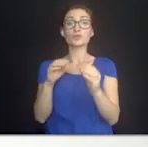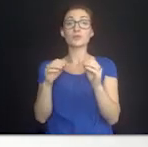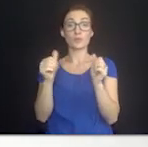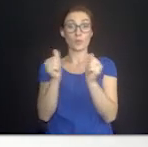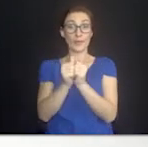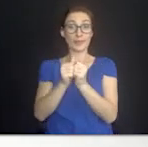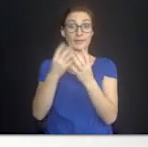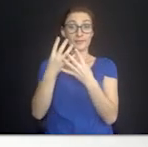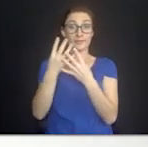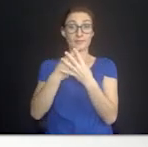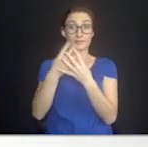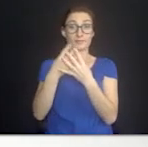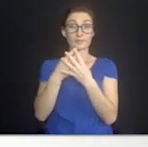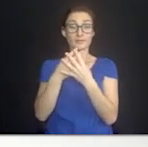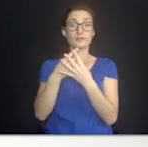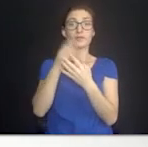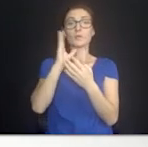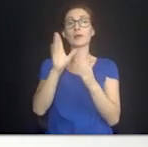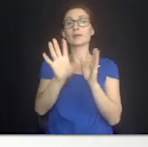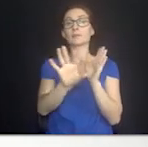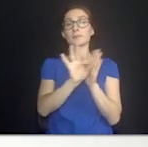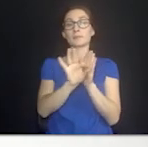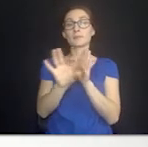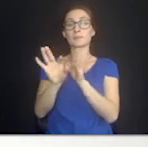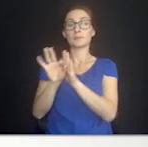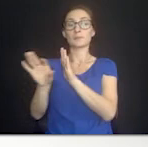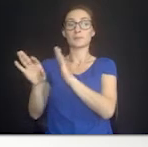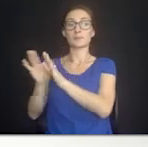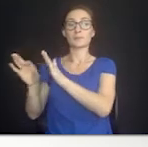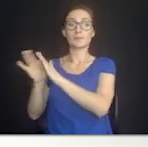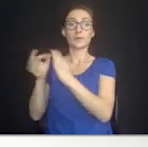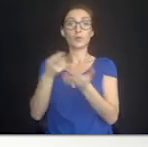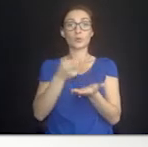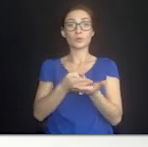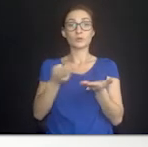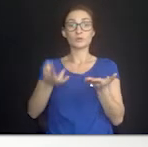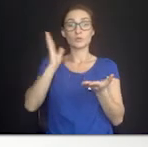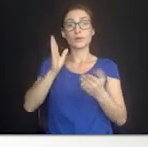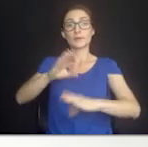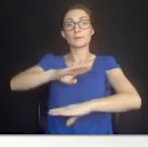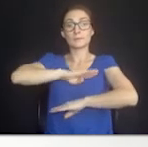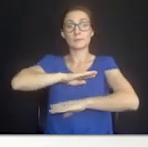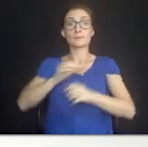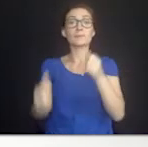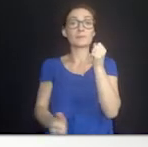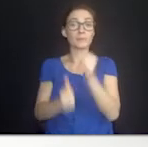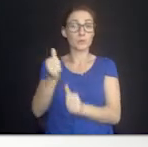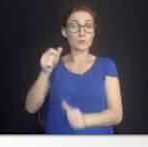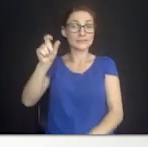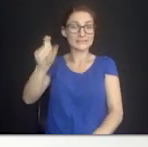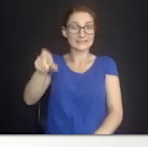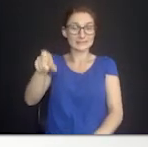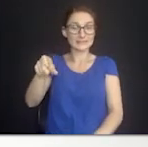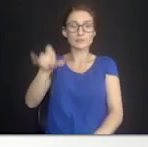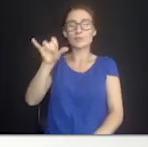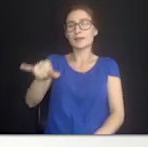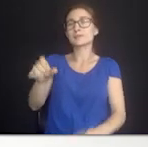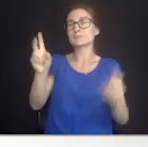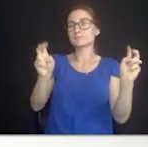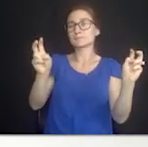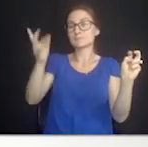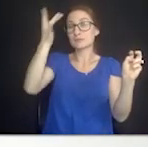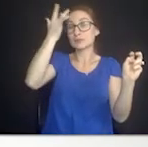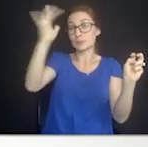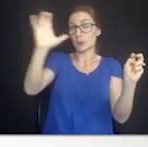off the criteria, it populates the resources that meet most of those needs. So it's called a